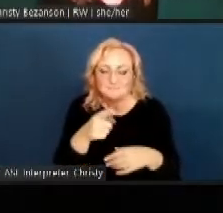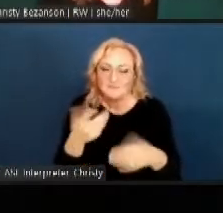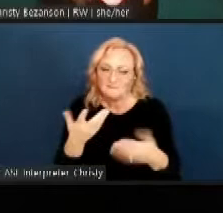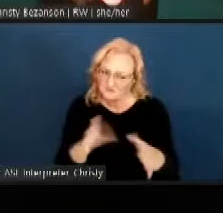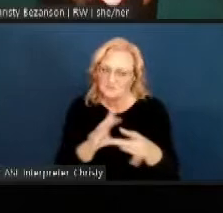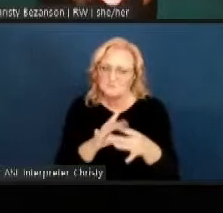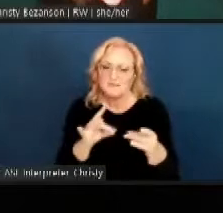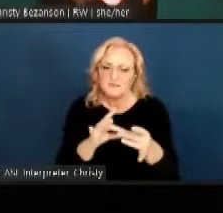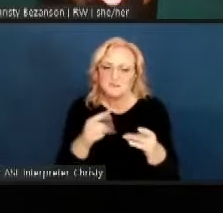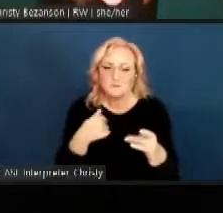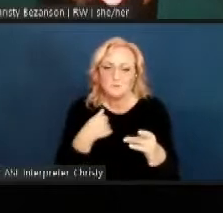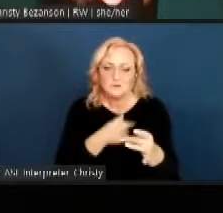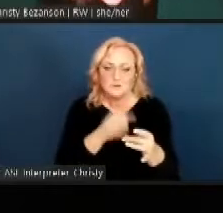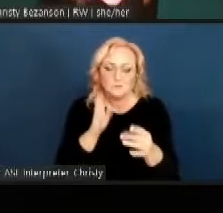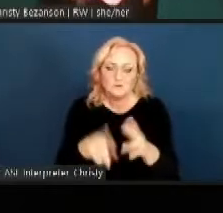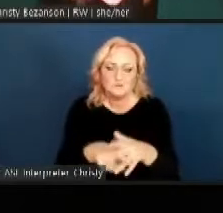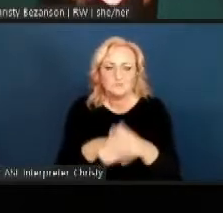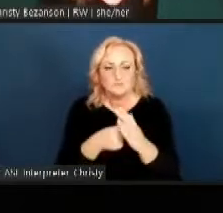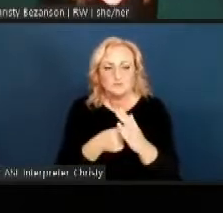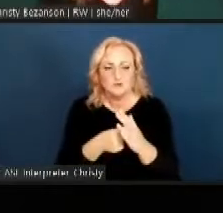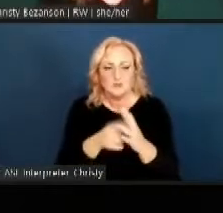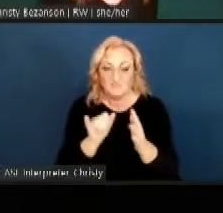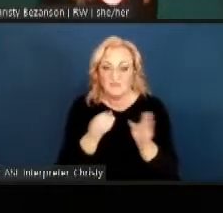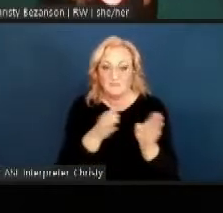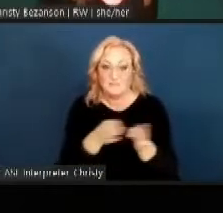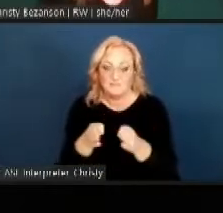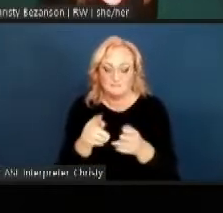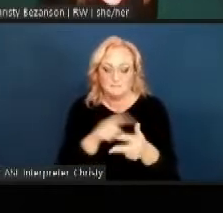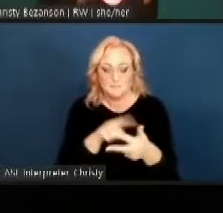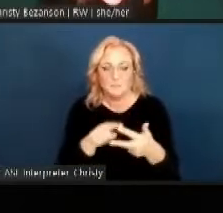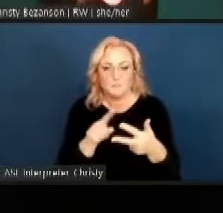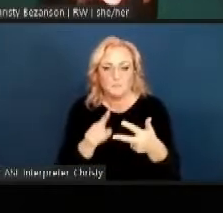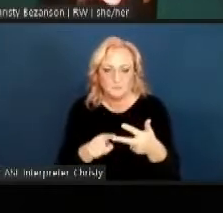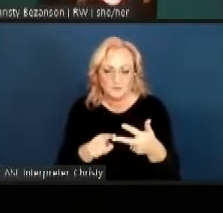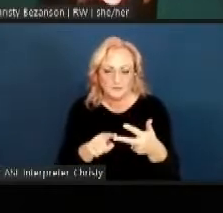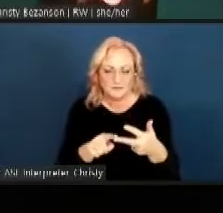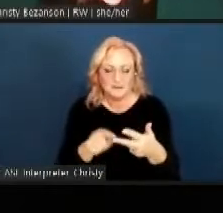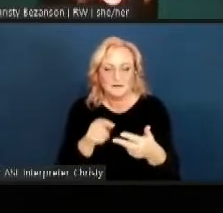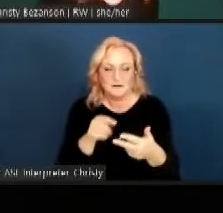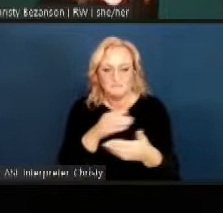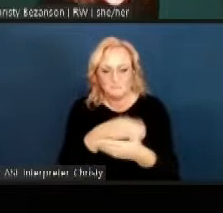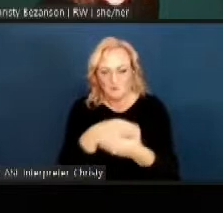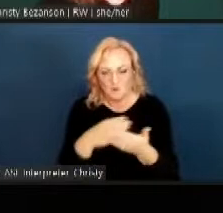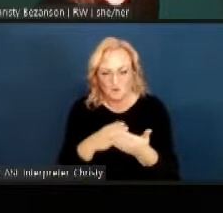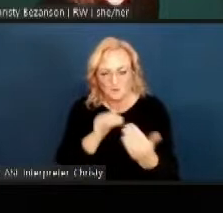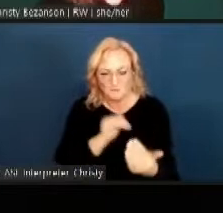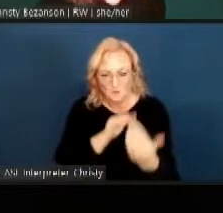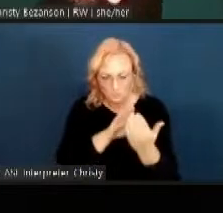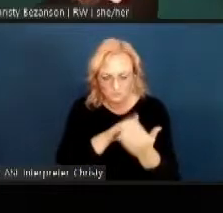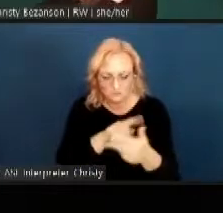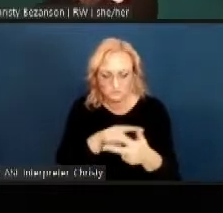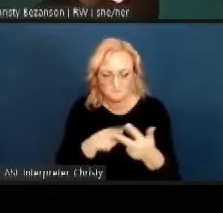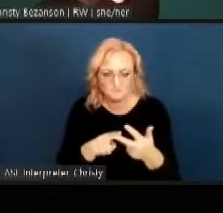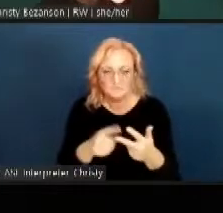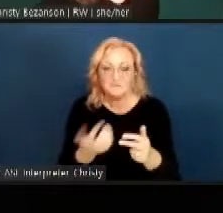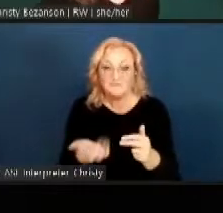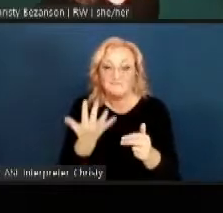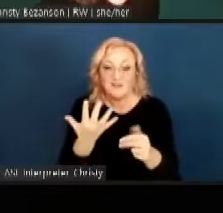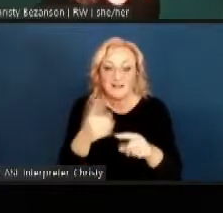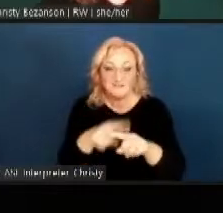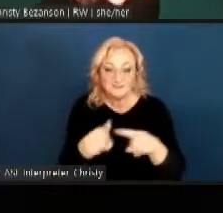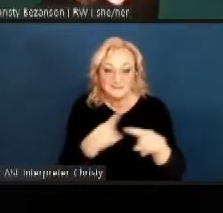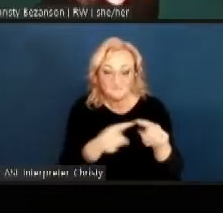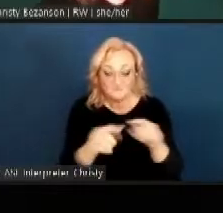we're going to start this plan, this three-prong approach, with 5 mental health crisis